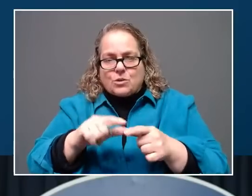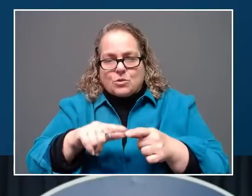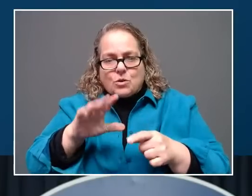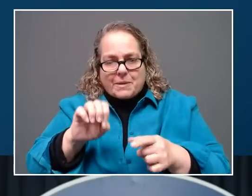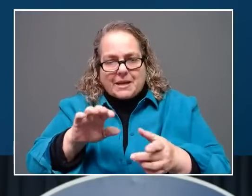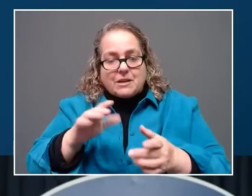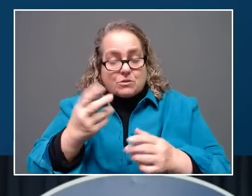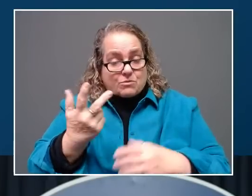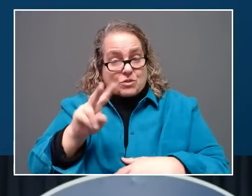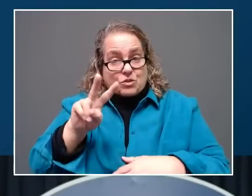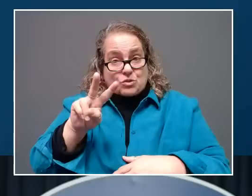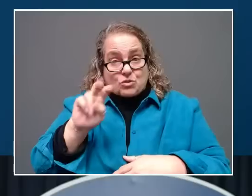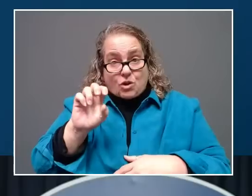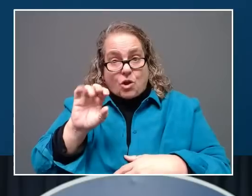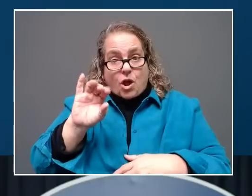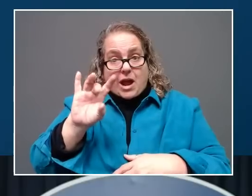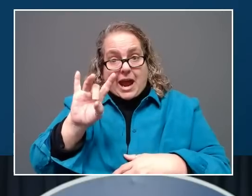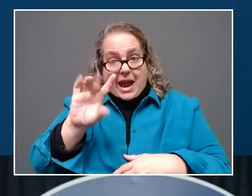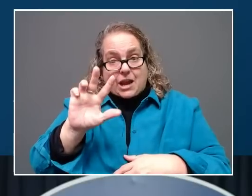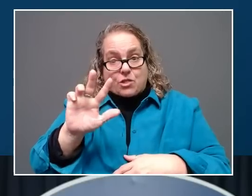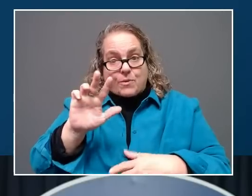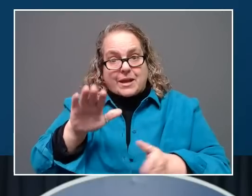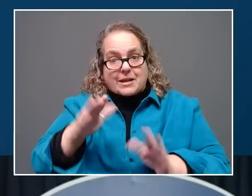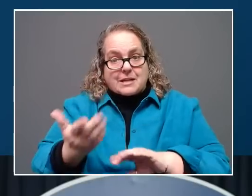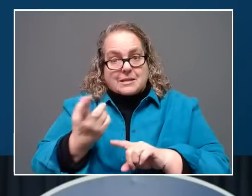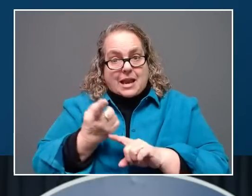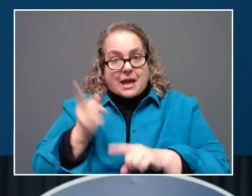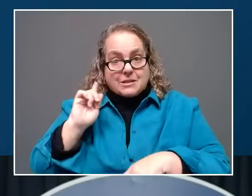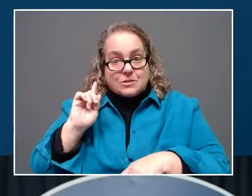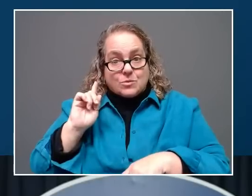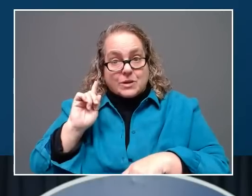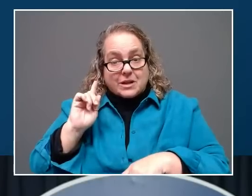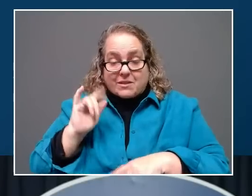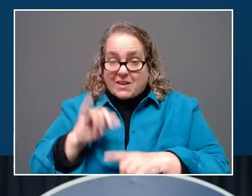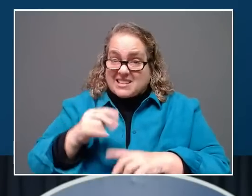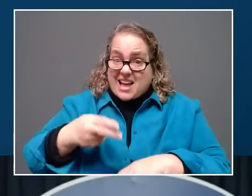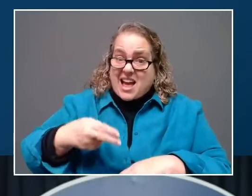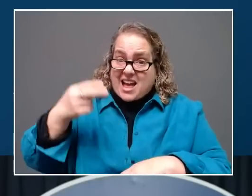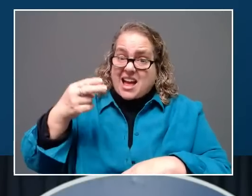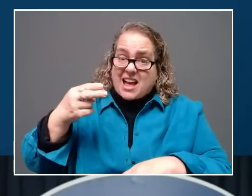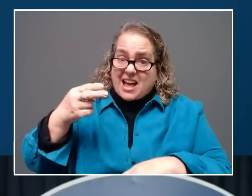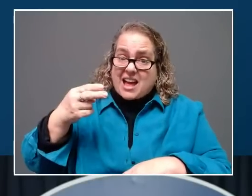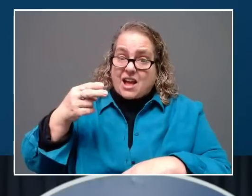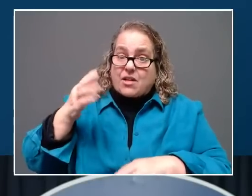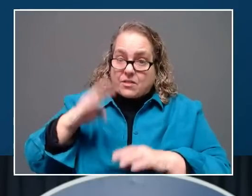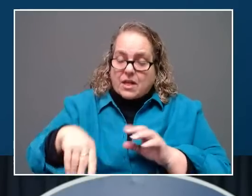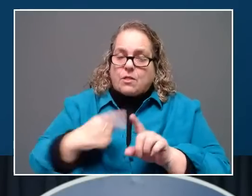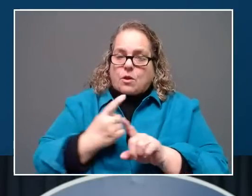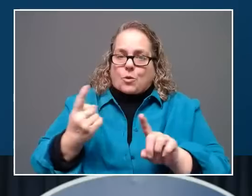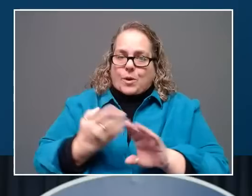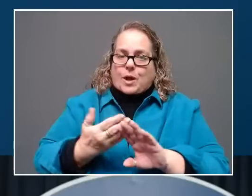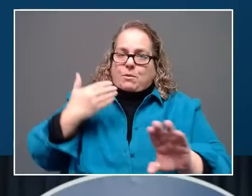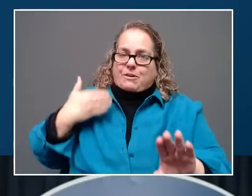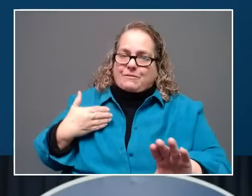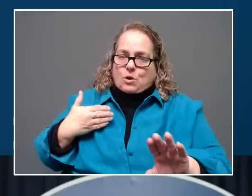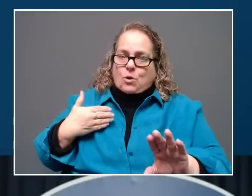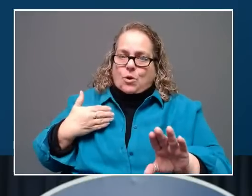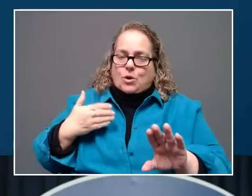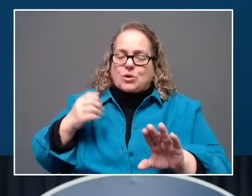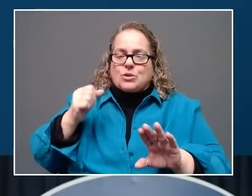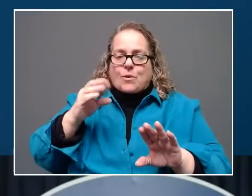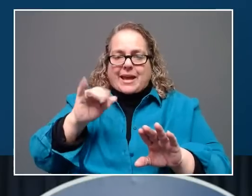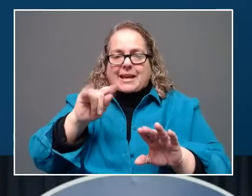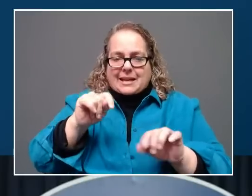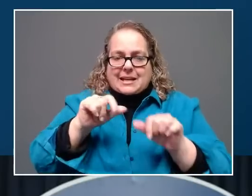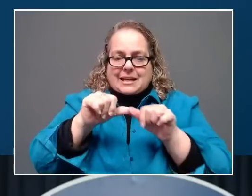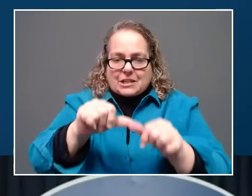deaths last week. That is comparable, if not a little bit higher, than the week before. And it continues to kill people far too